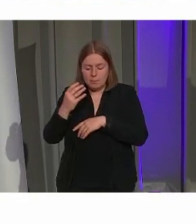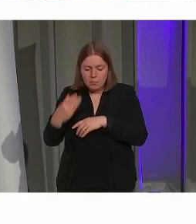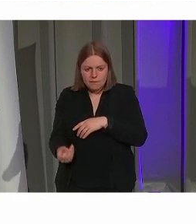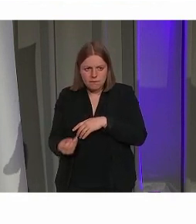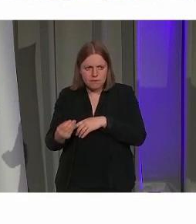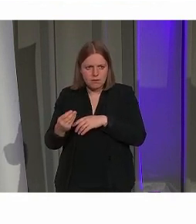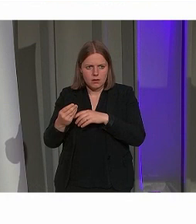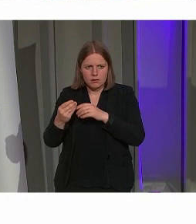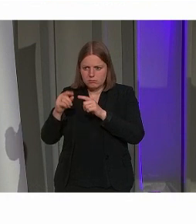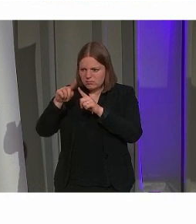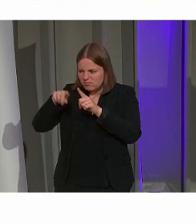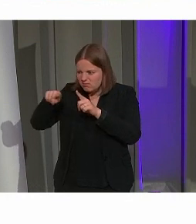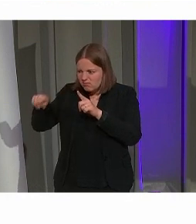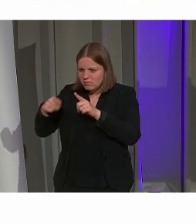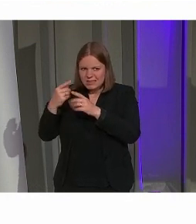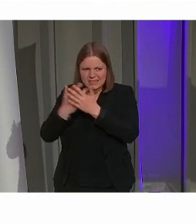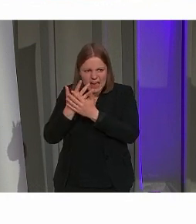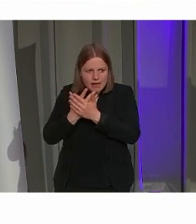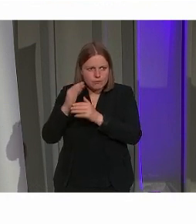We found out that we have